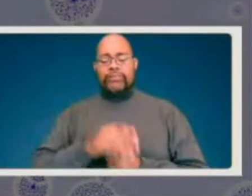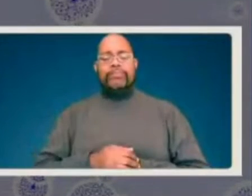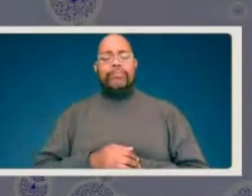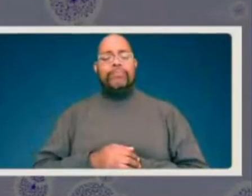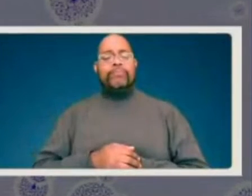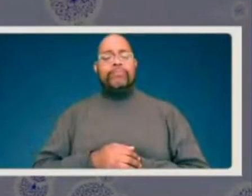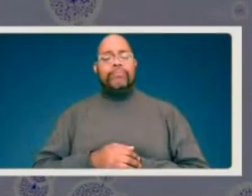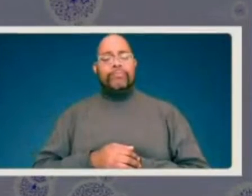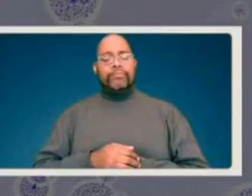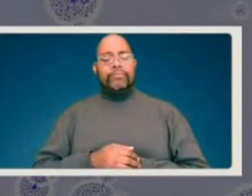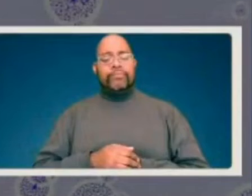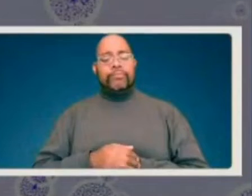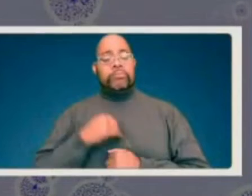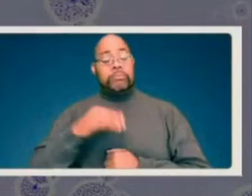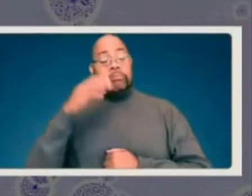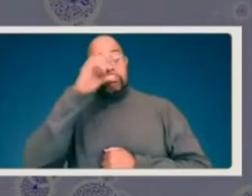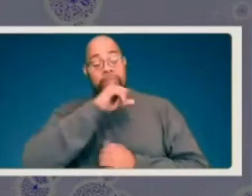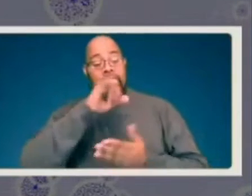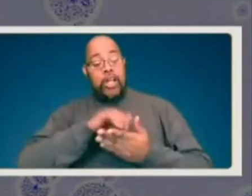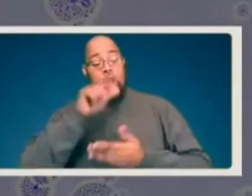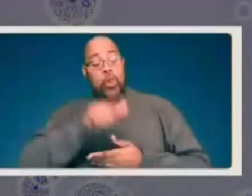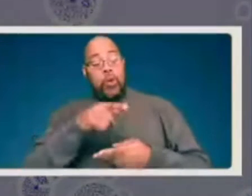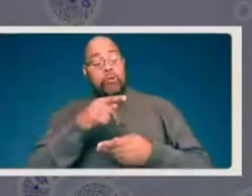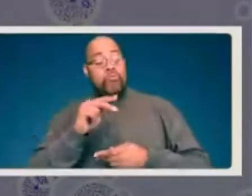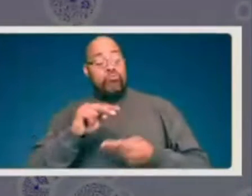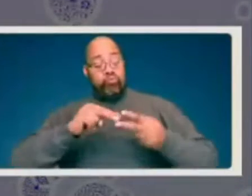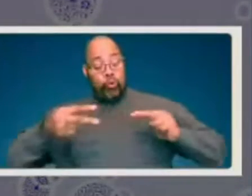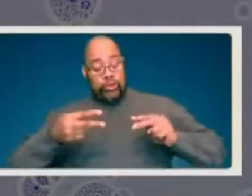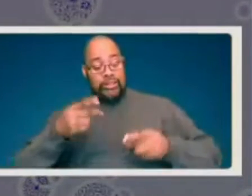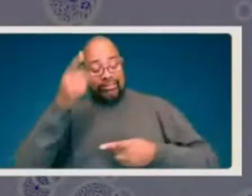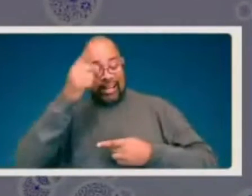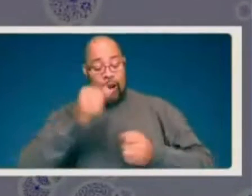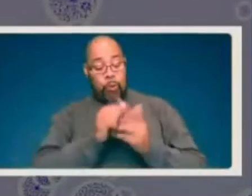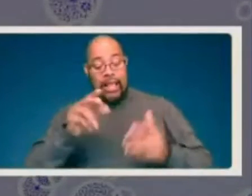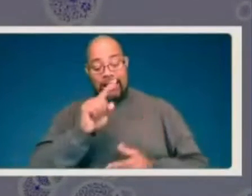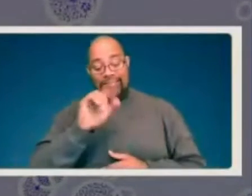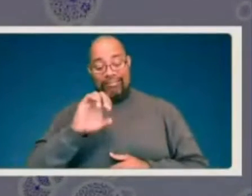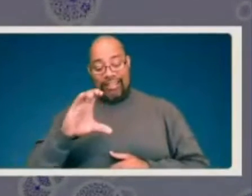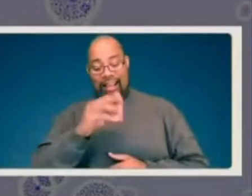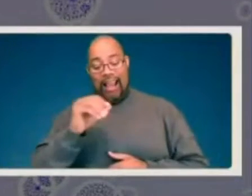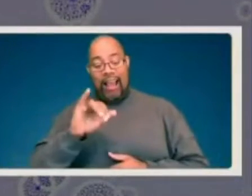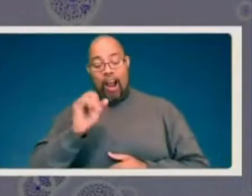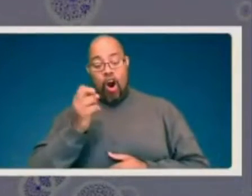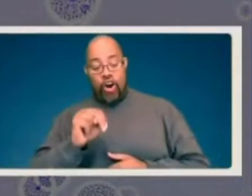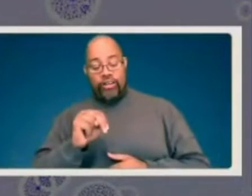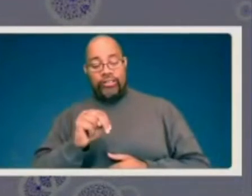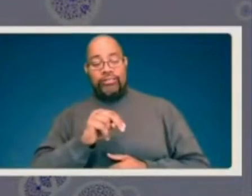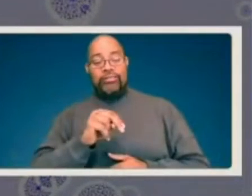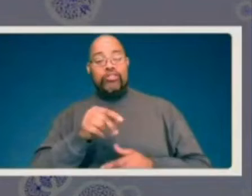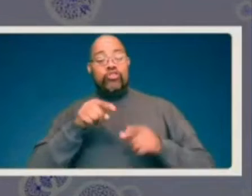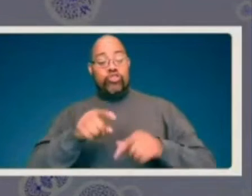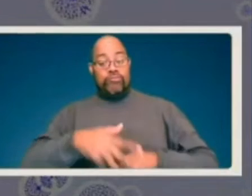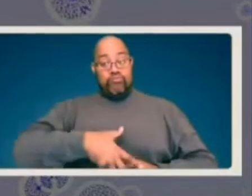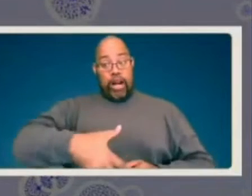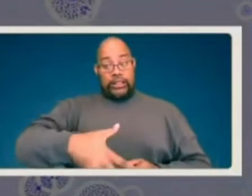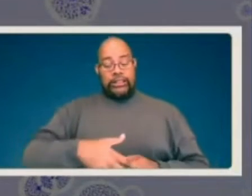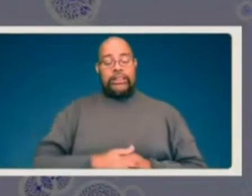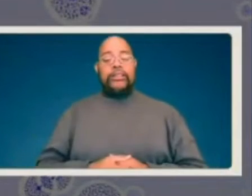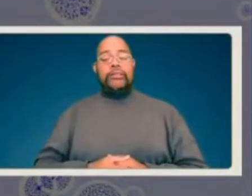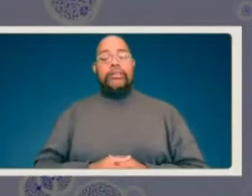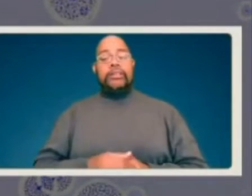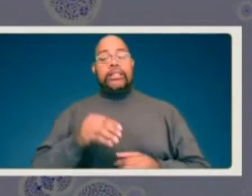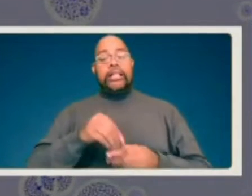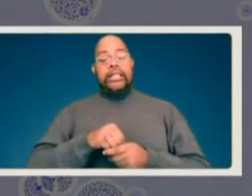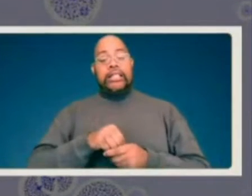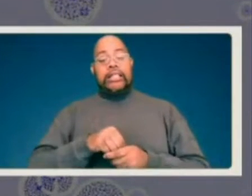therefore hypothesize that low protein diet without zinc and iron micronutrients during